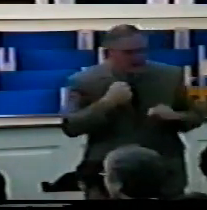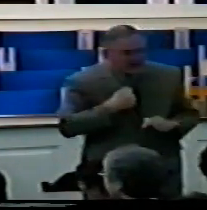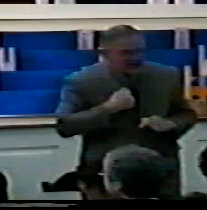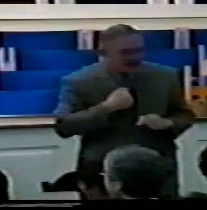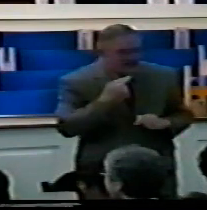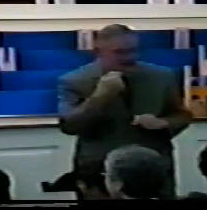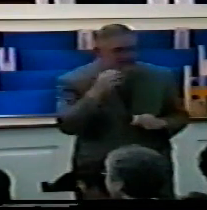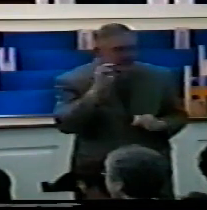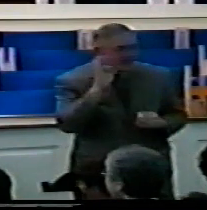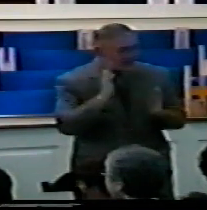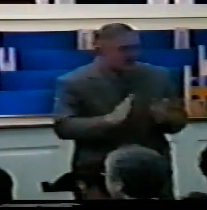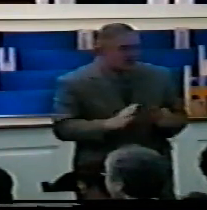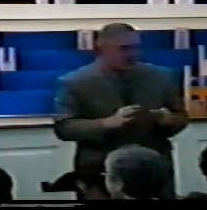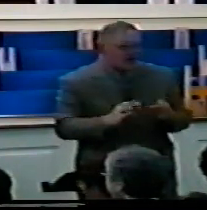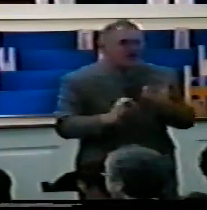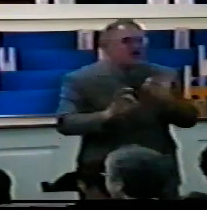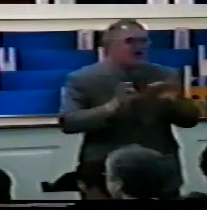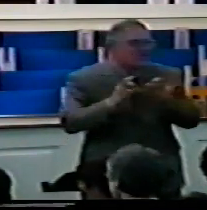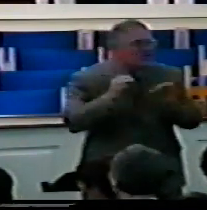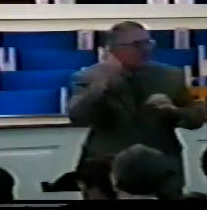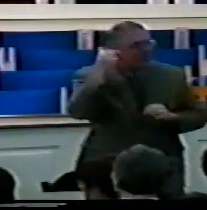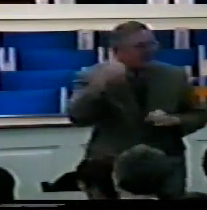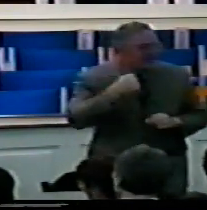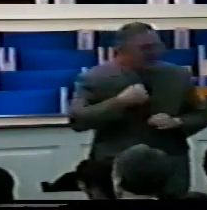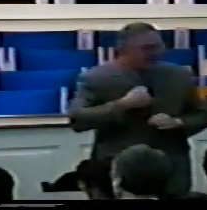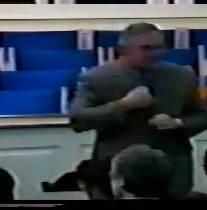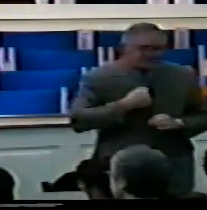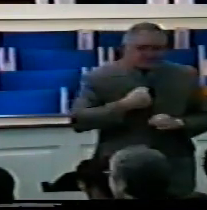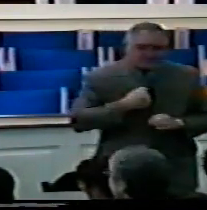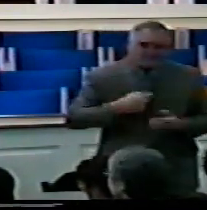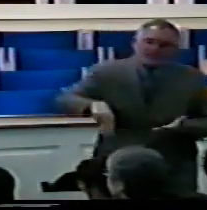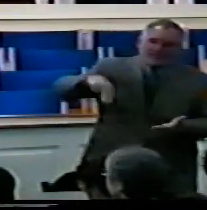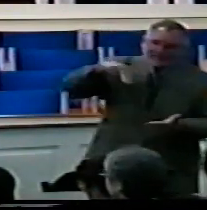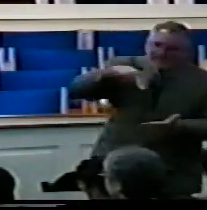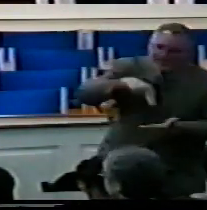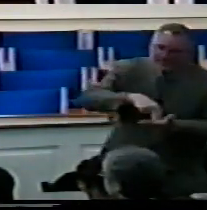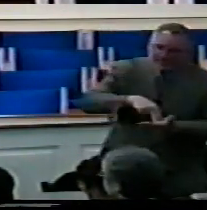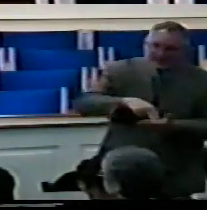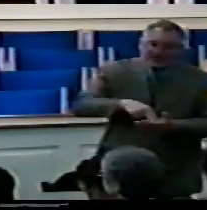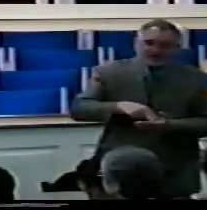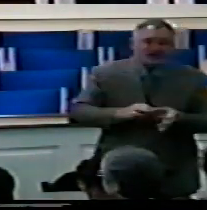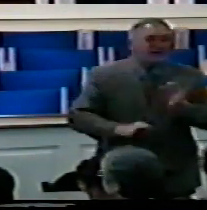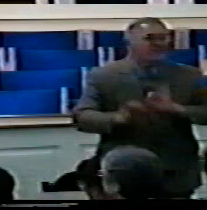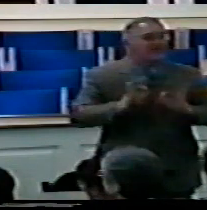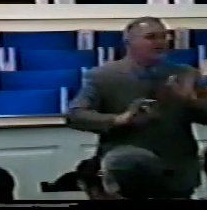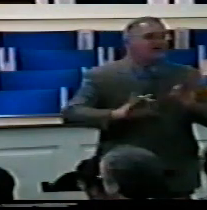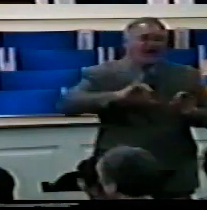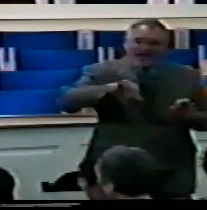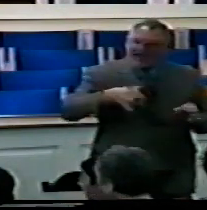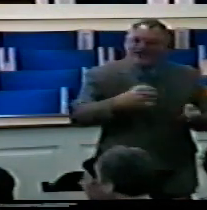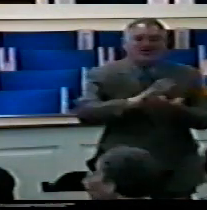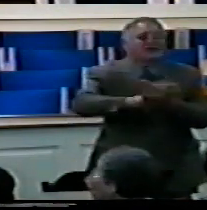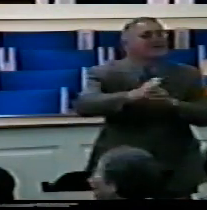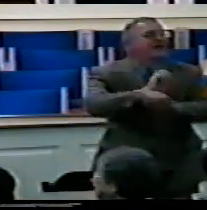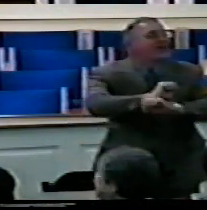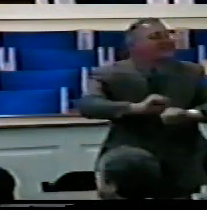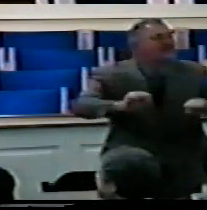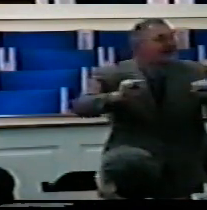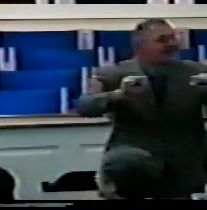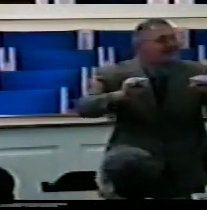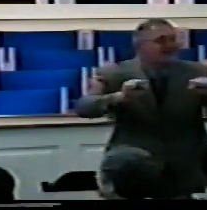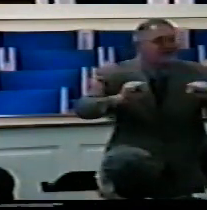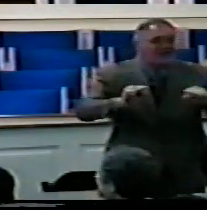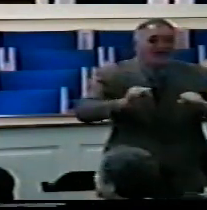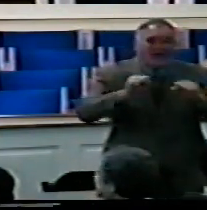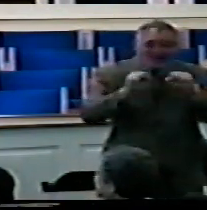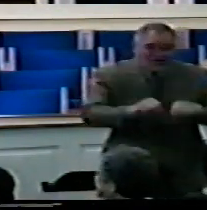would you translate for me? I said, Ed, well, I'd be glad to. He stood up in front of that airplane. He said, folks, I just got saved. He said,